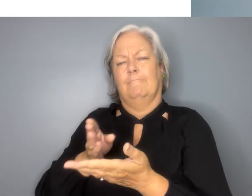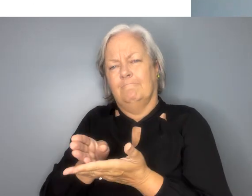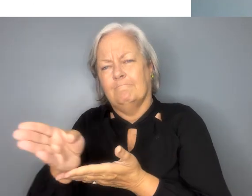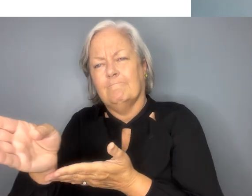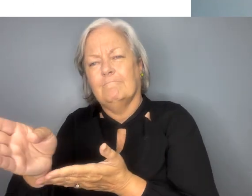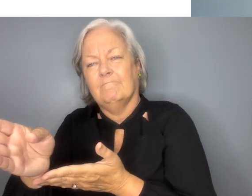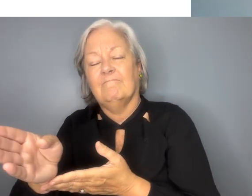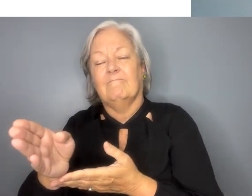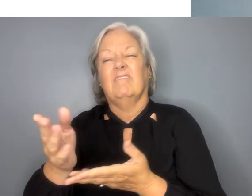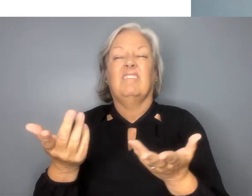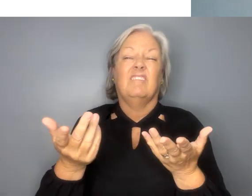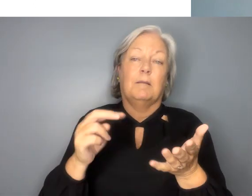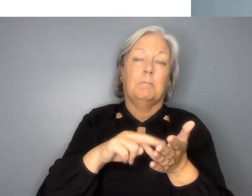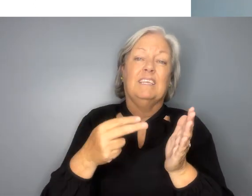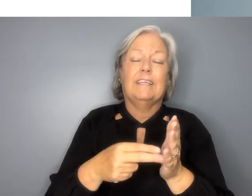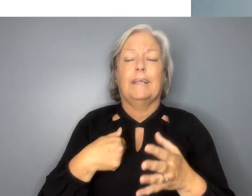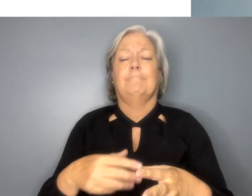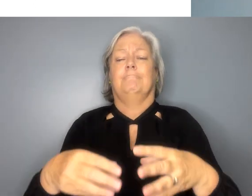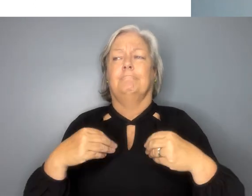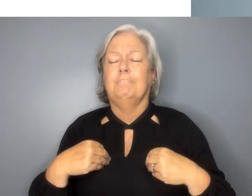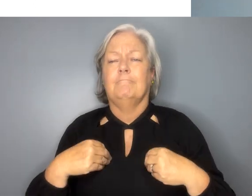have to put up with